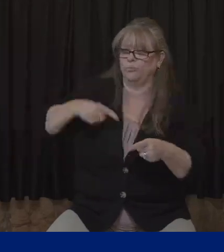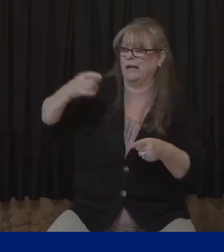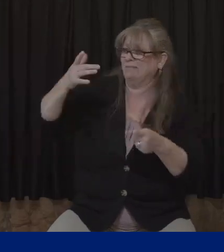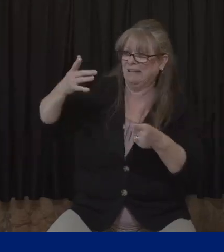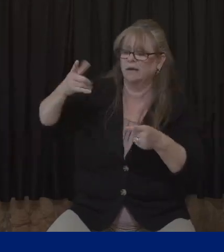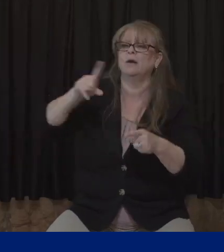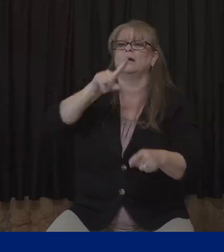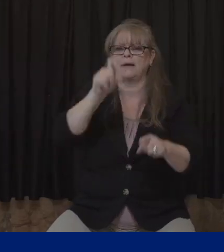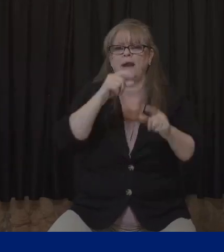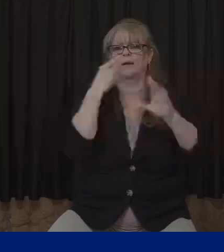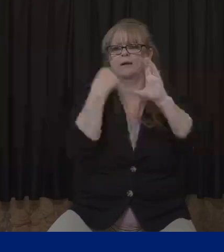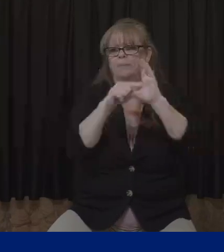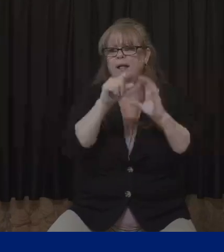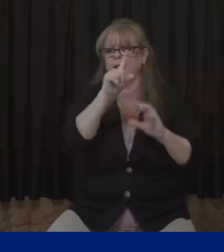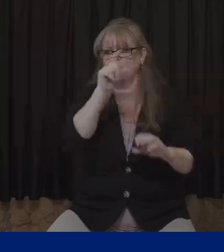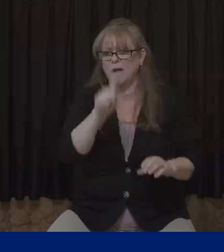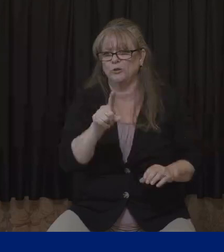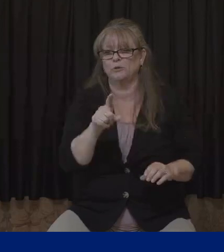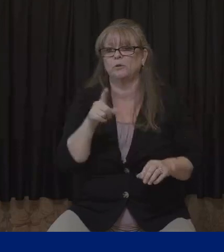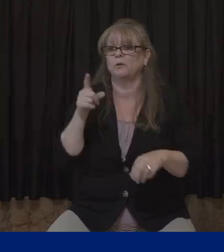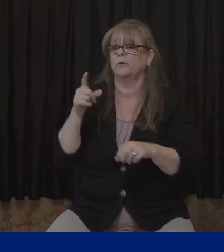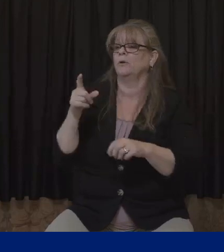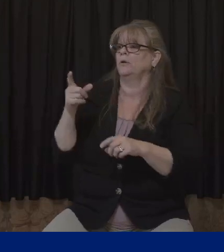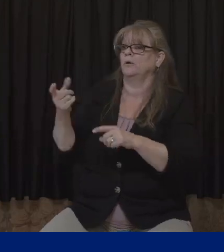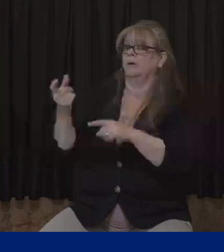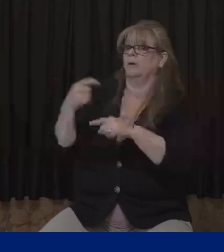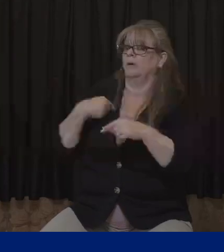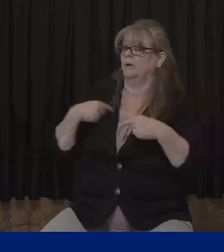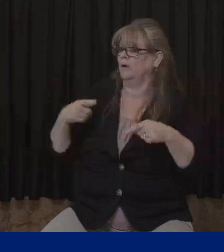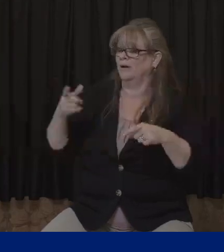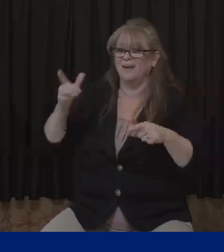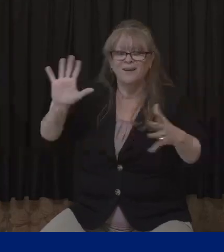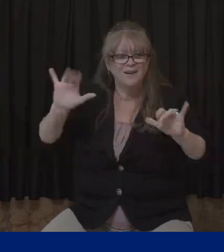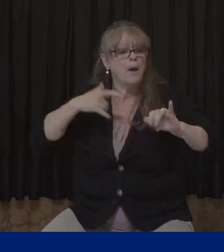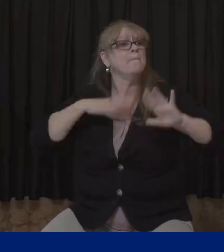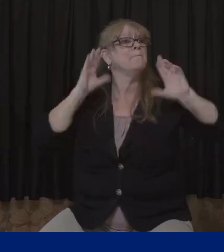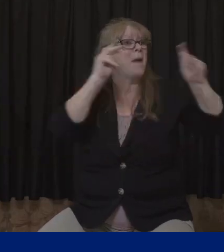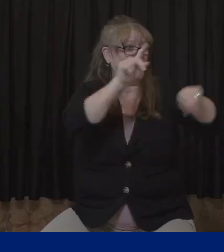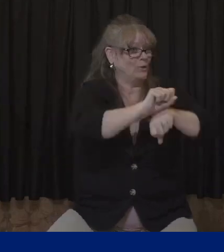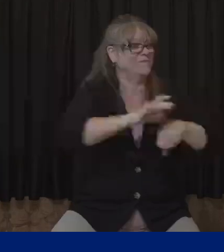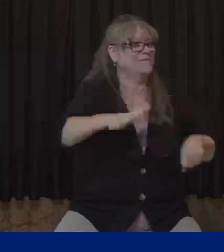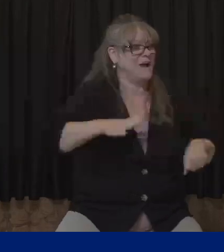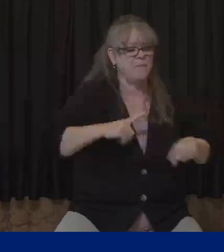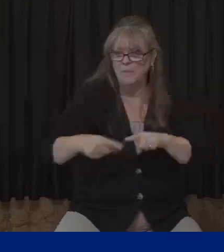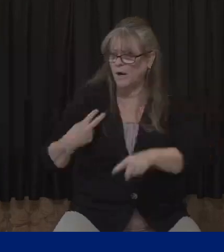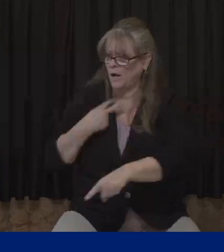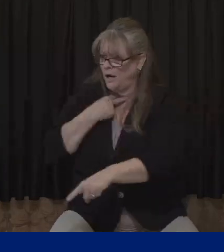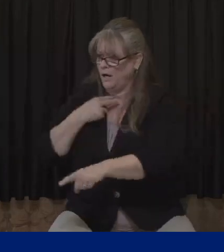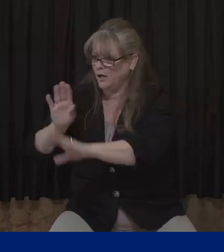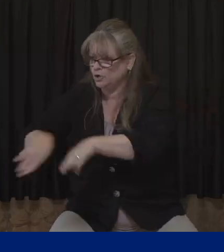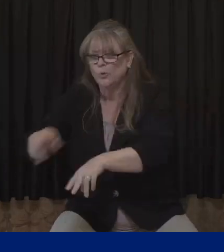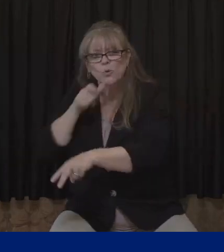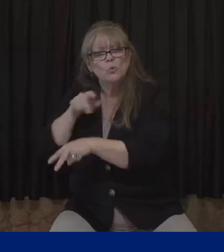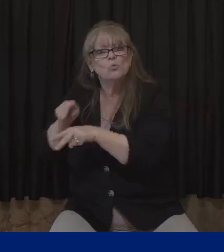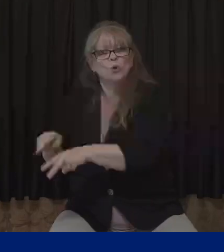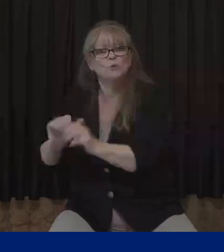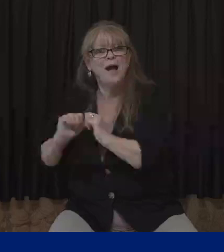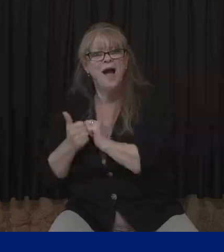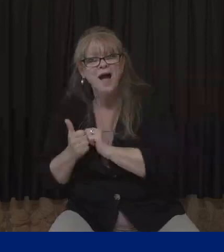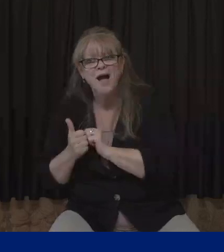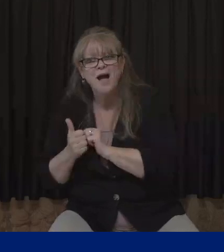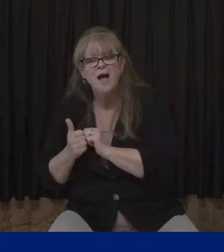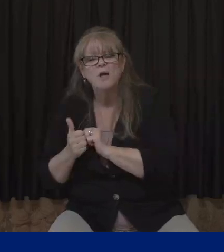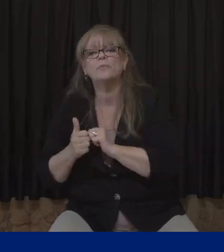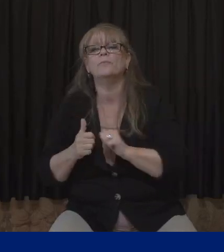childcare. What can I do? So, first of all, employers need to make accommodations to the greatest extent possible under law